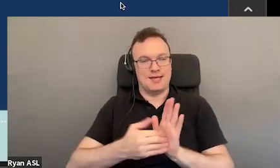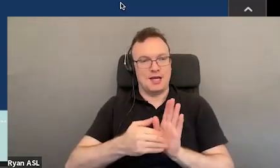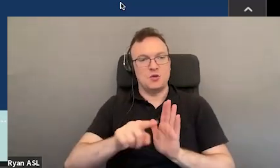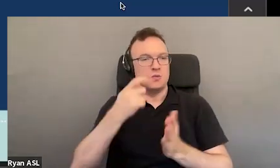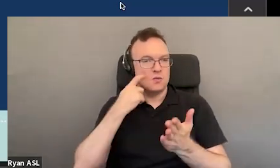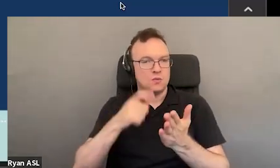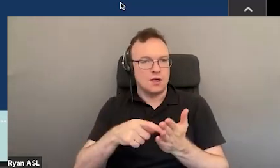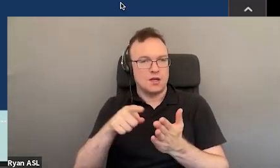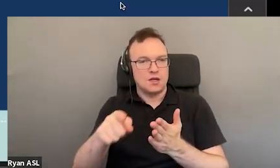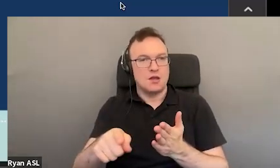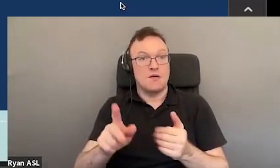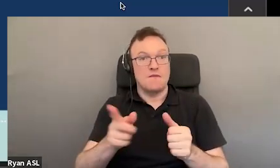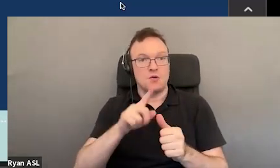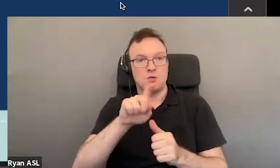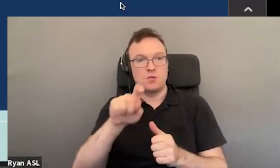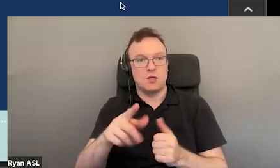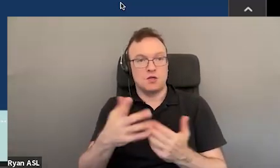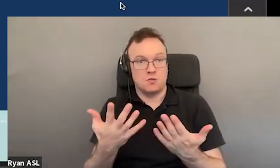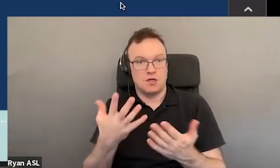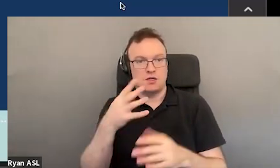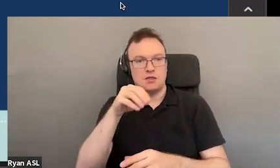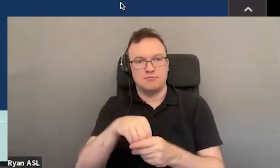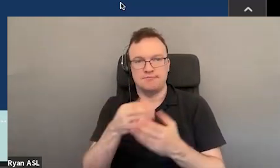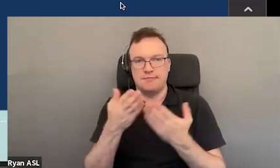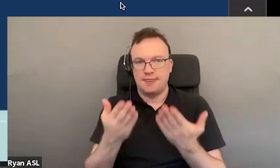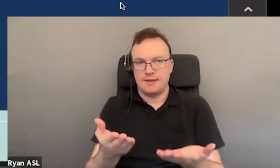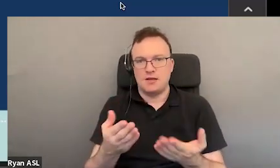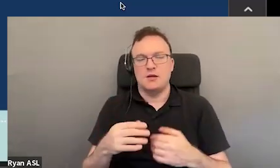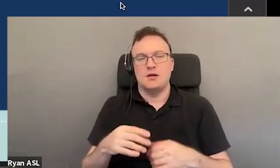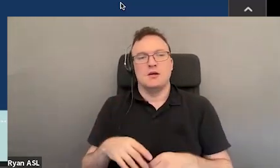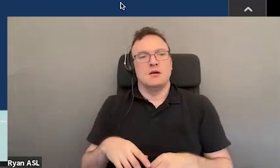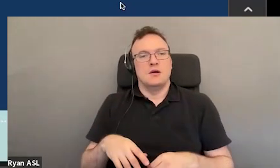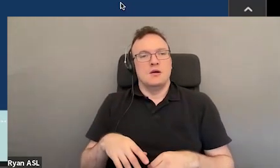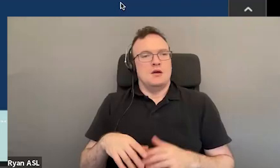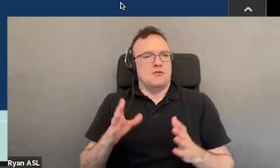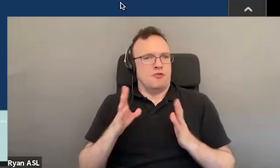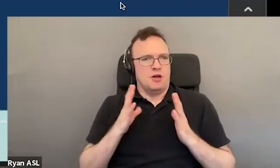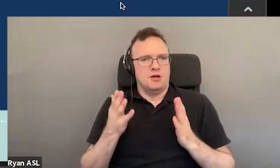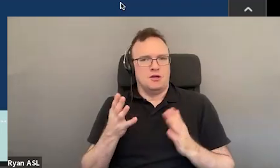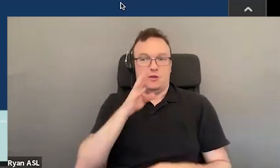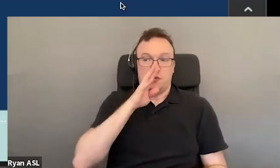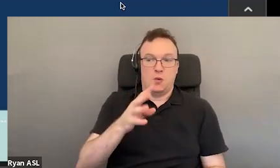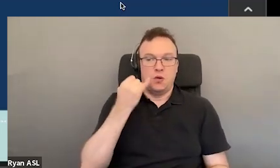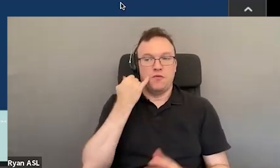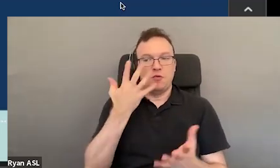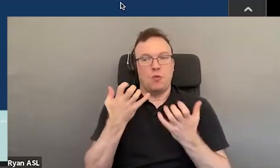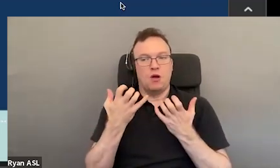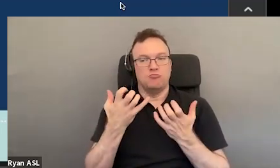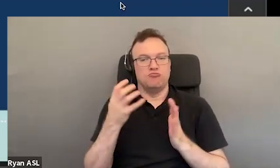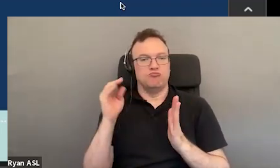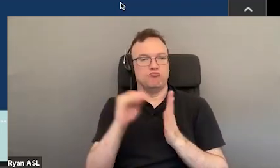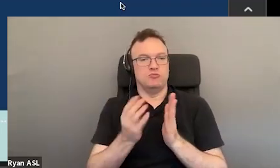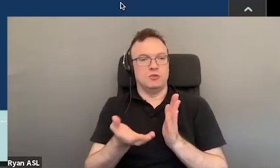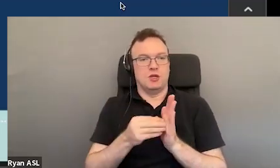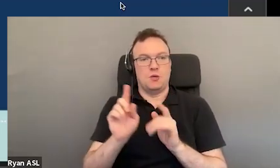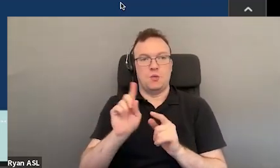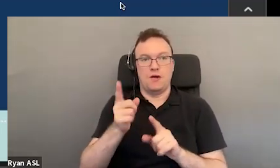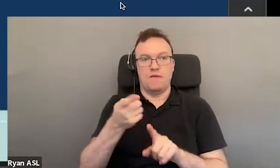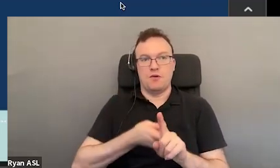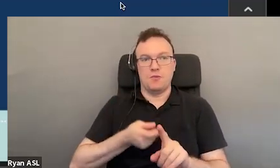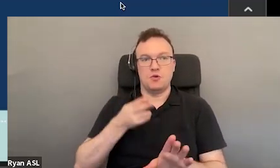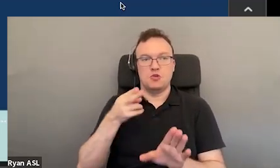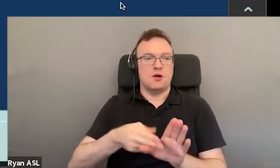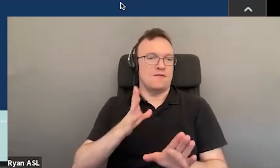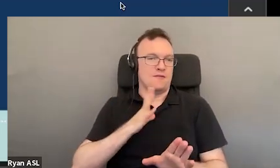notice that the first question is there. So please feel free to ignore, or if you want to restate where you're joining from, more than happy